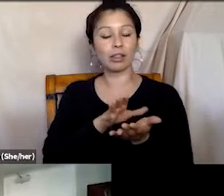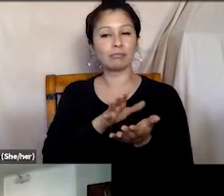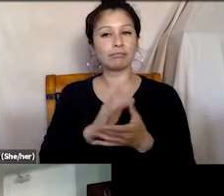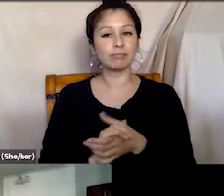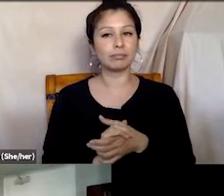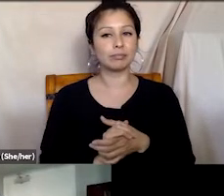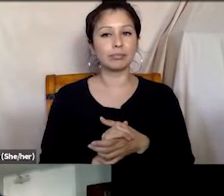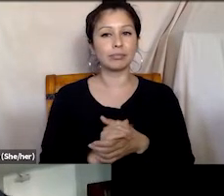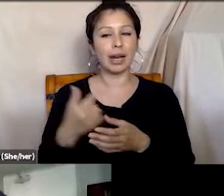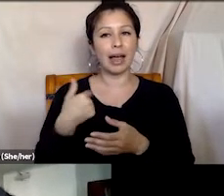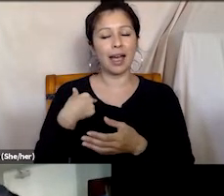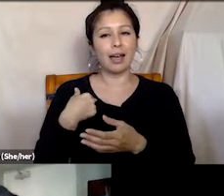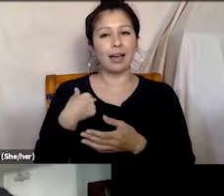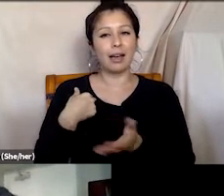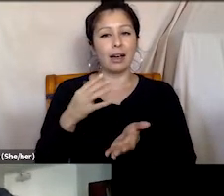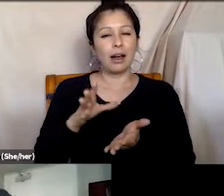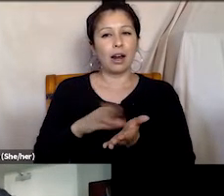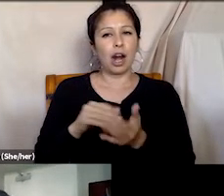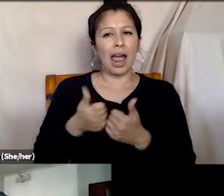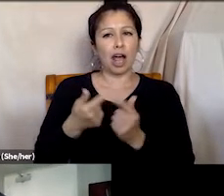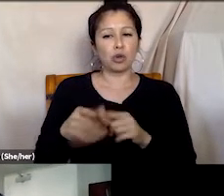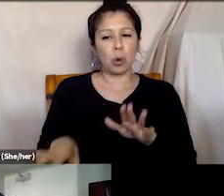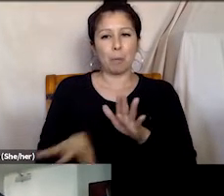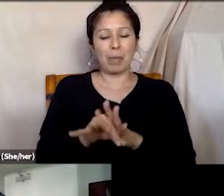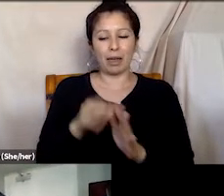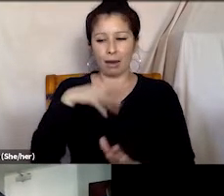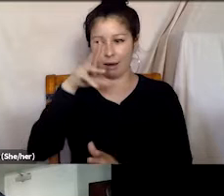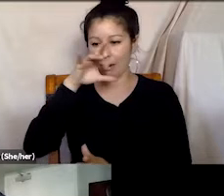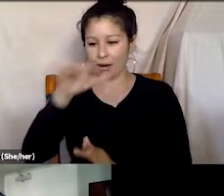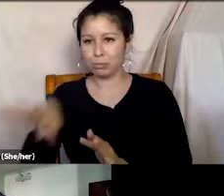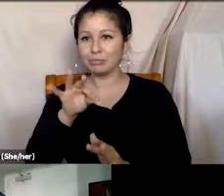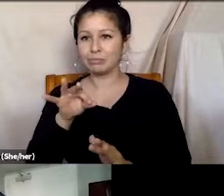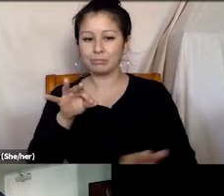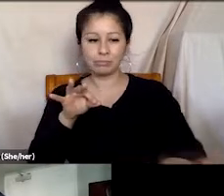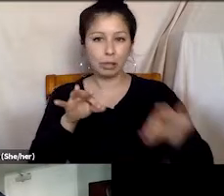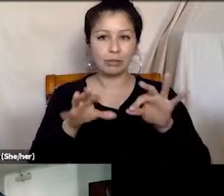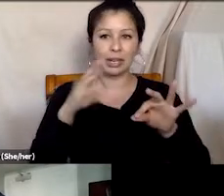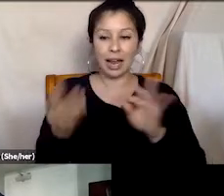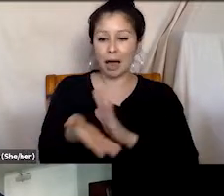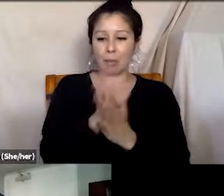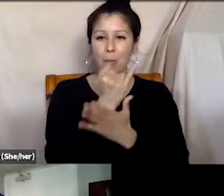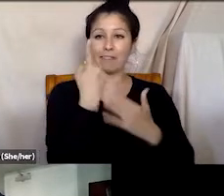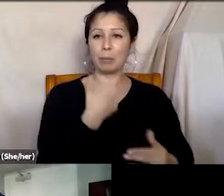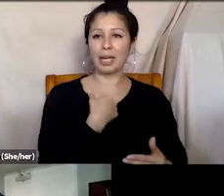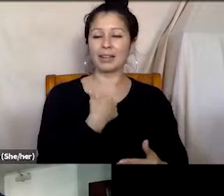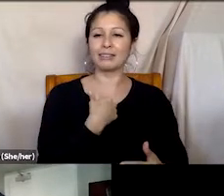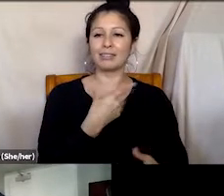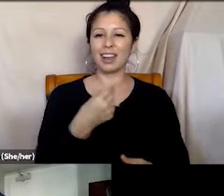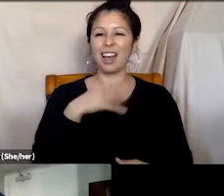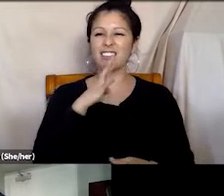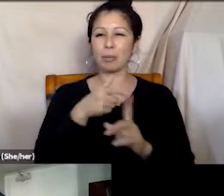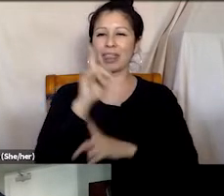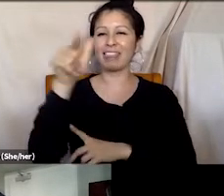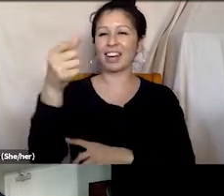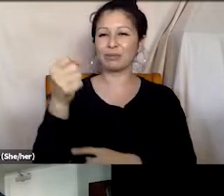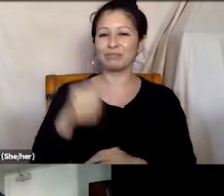I learned how to pick things that I'm attracted to, and they just turn into art for me. And I'll talk about that later